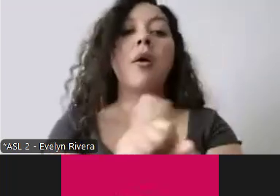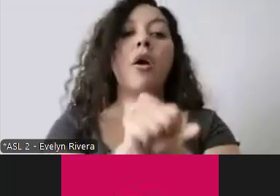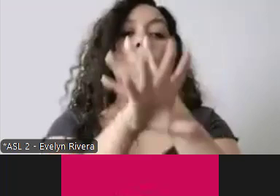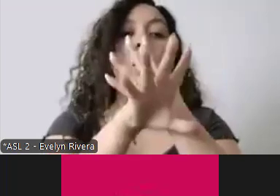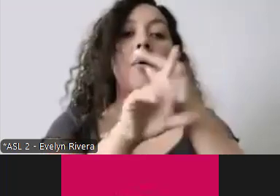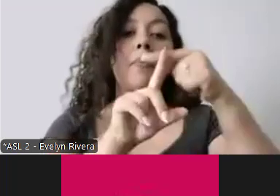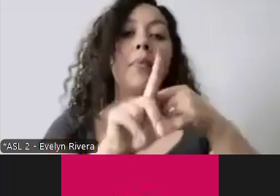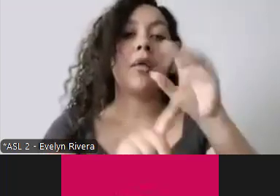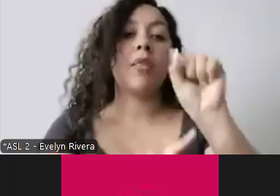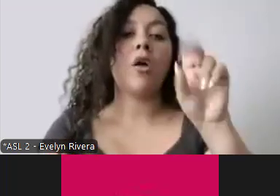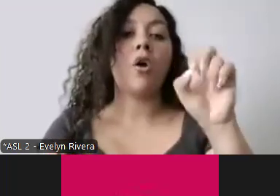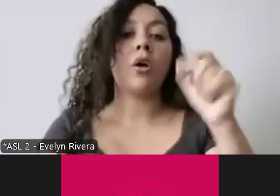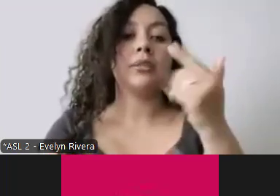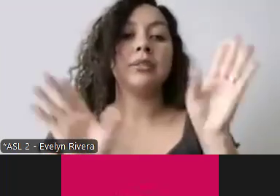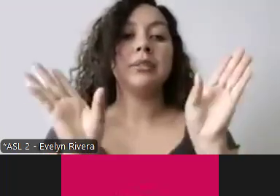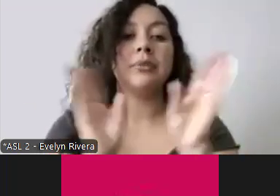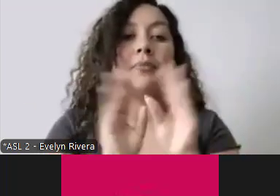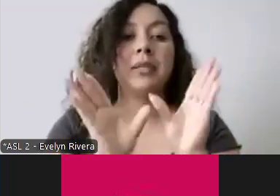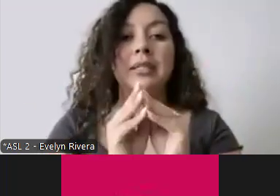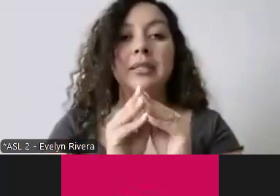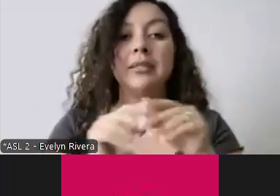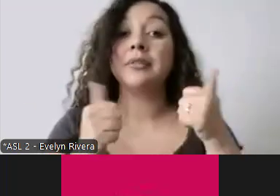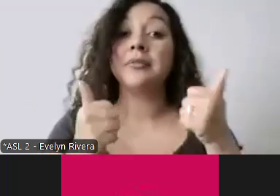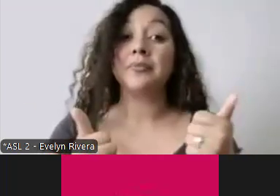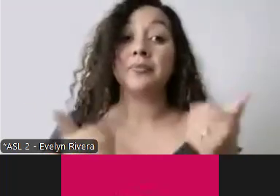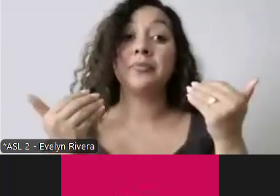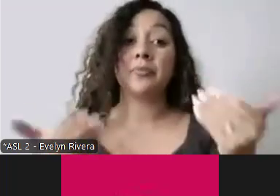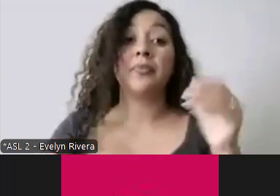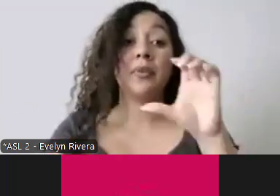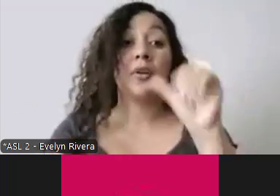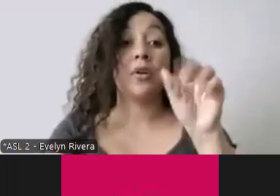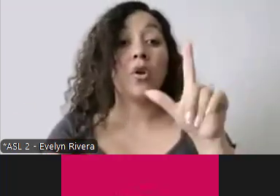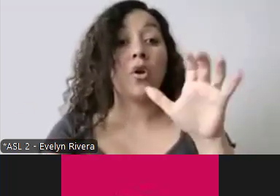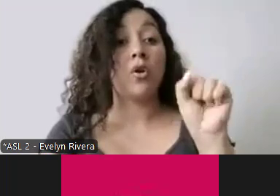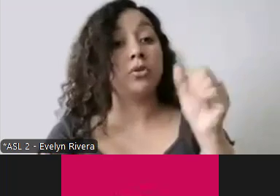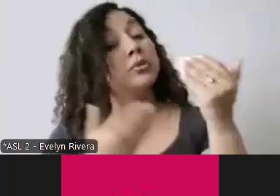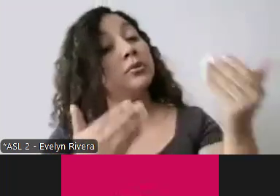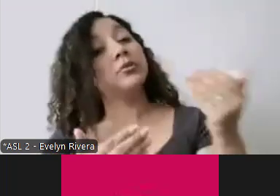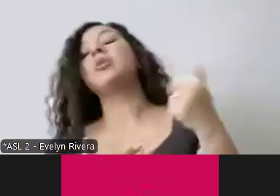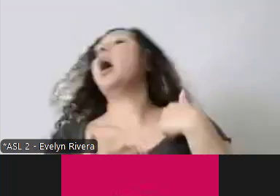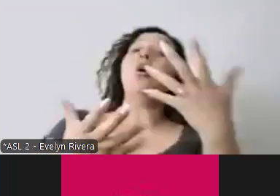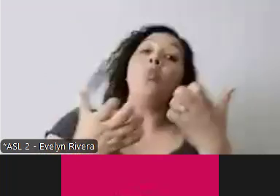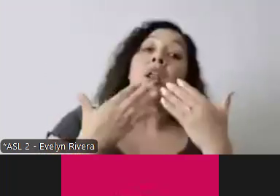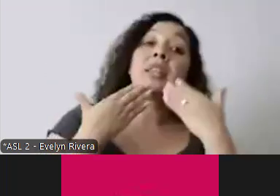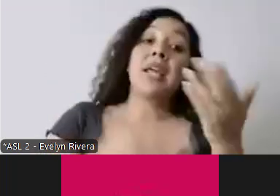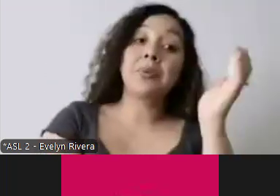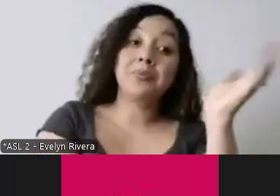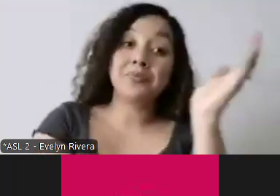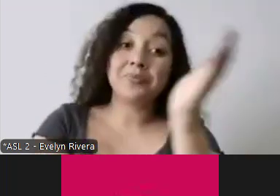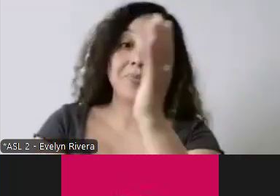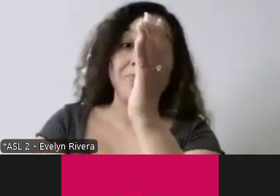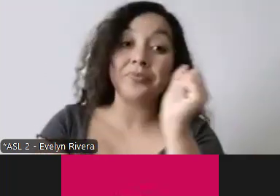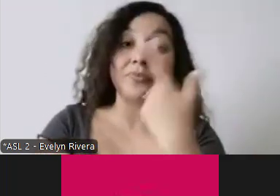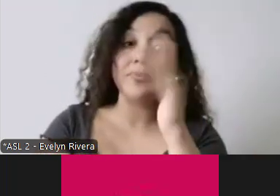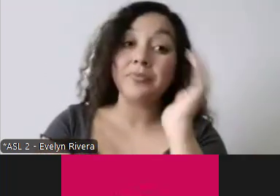Okay. All right. Go ahead, Carlos. Well, I just want to say, I want to thank the presenters, committee